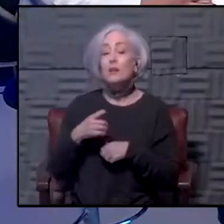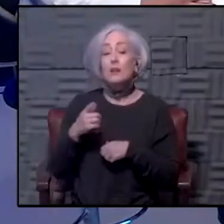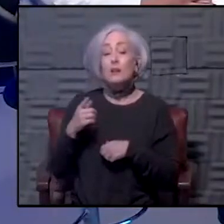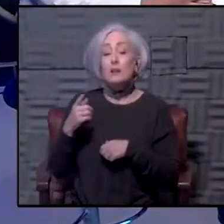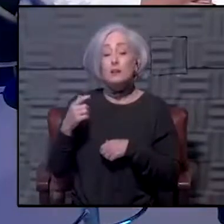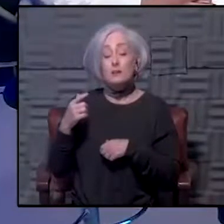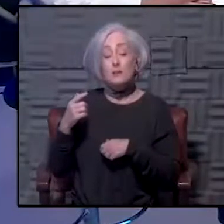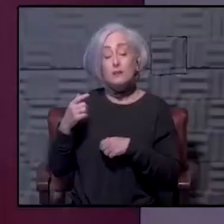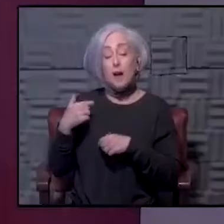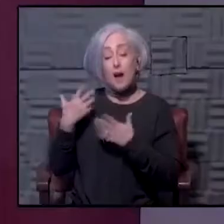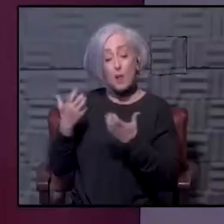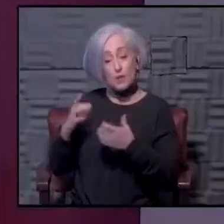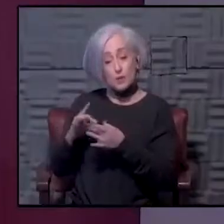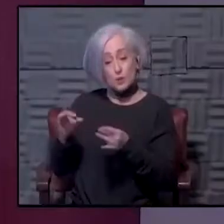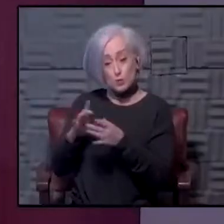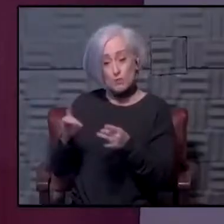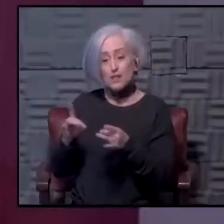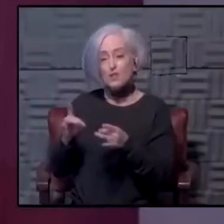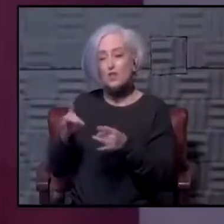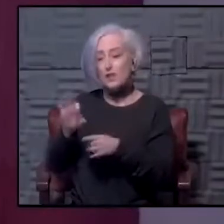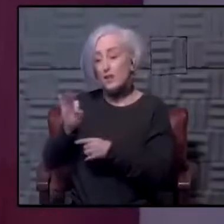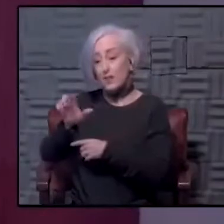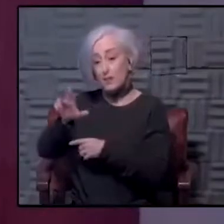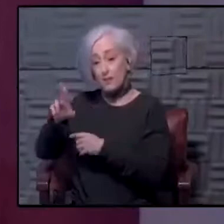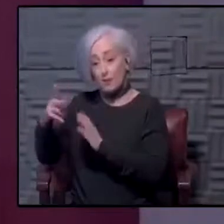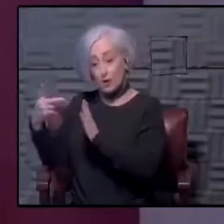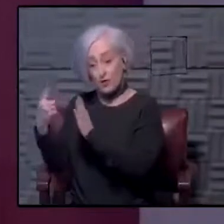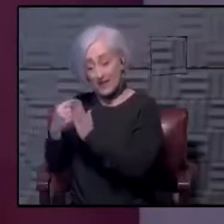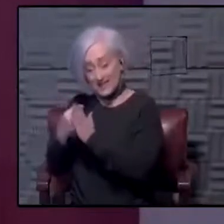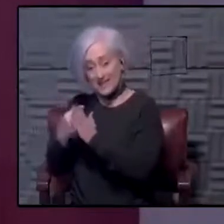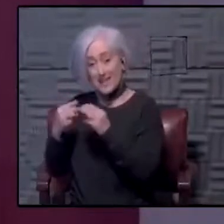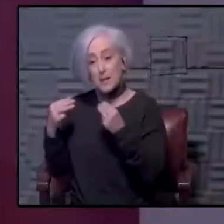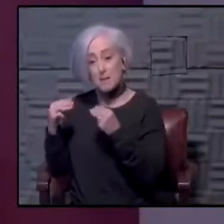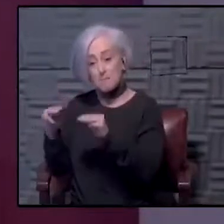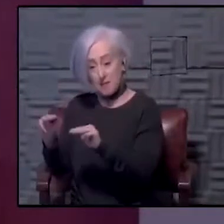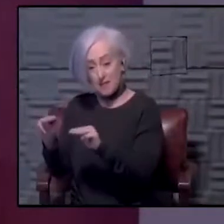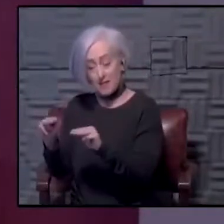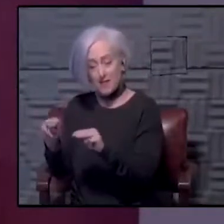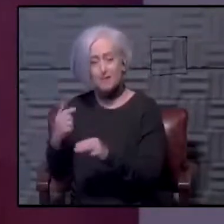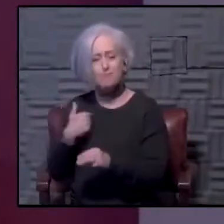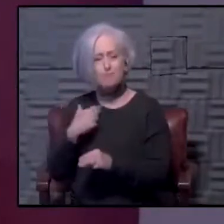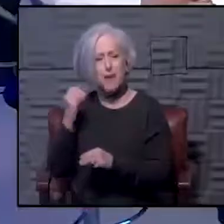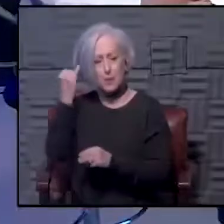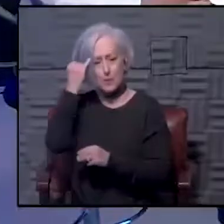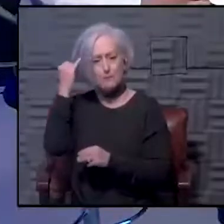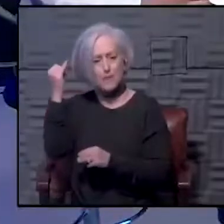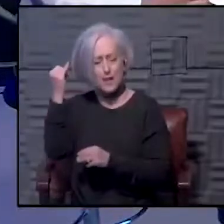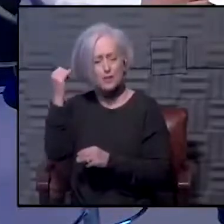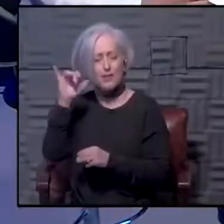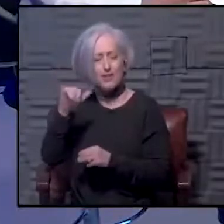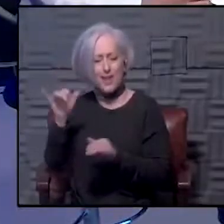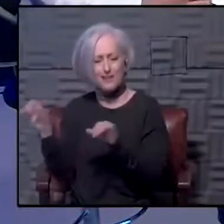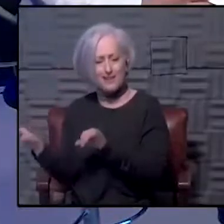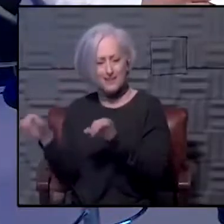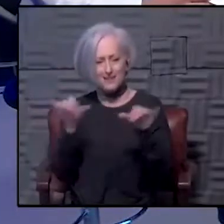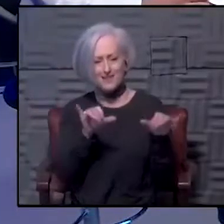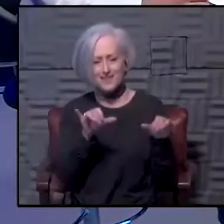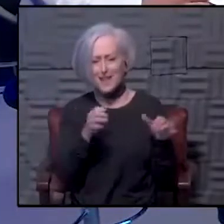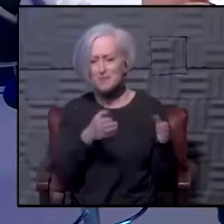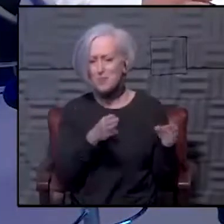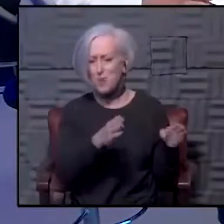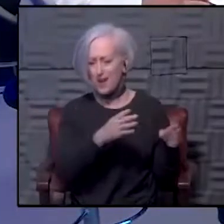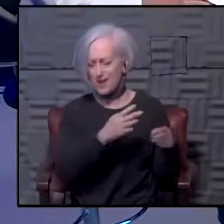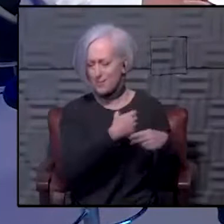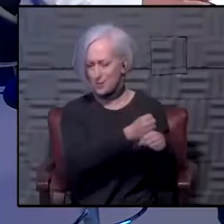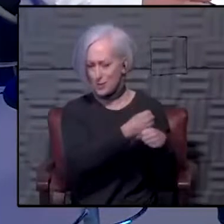in relation to the flu vaccine and that methodology that I would imagine would be very similar for this. Okay, we're going to rock through 10 questions